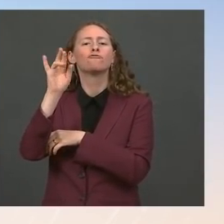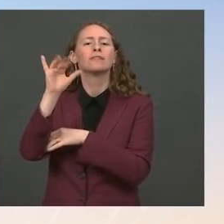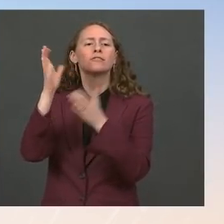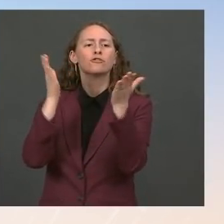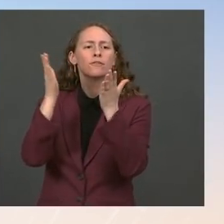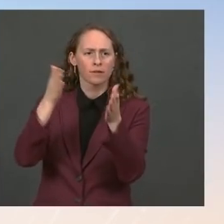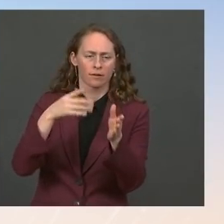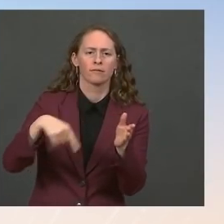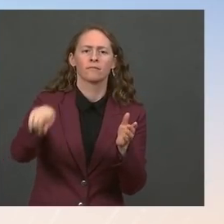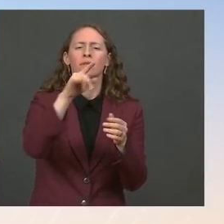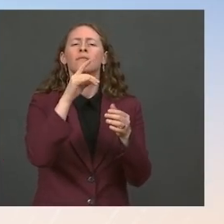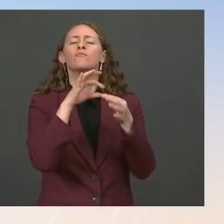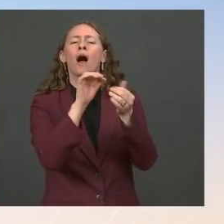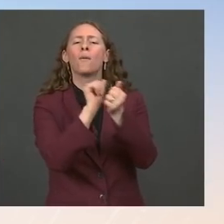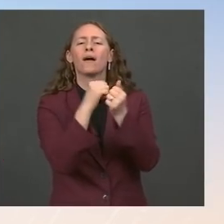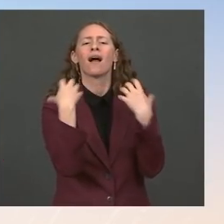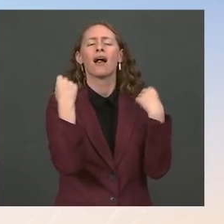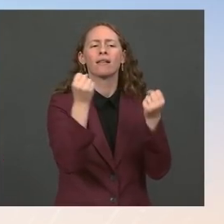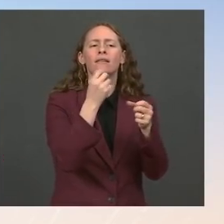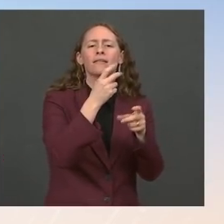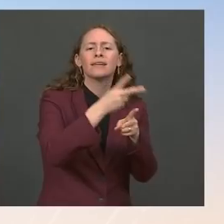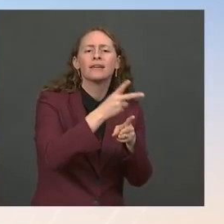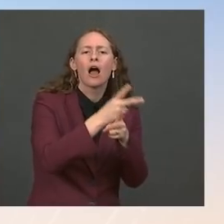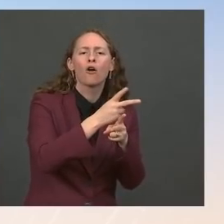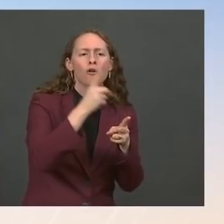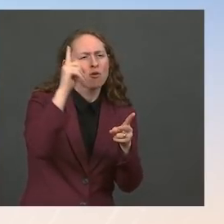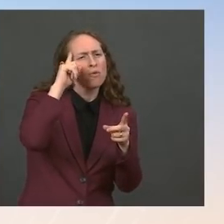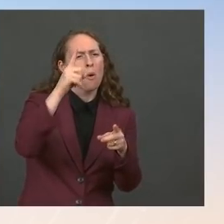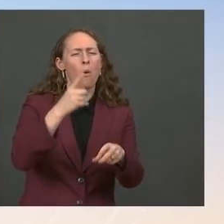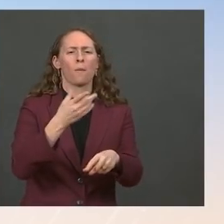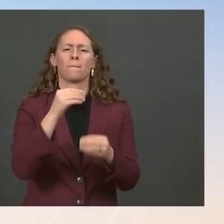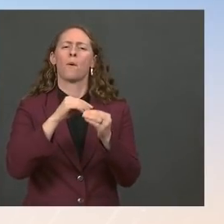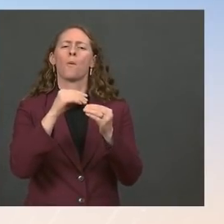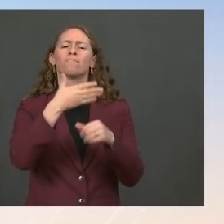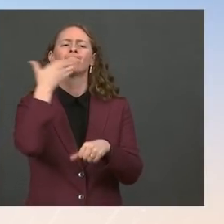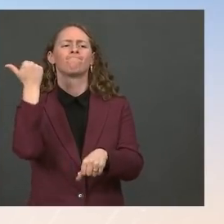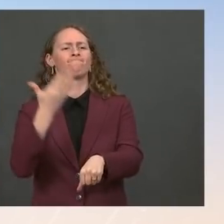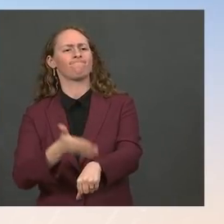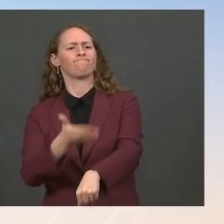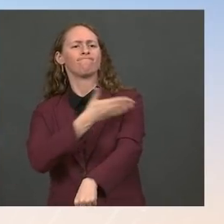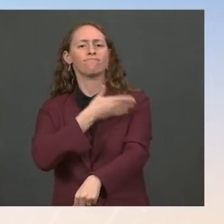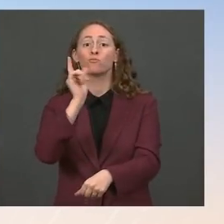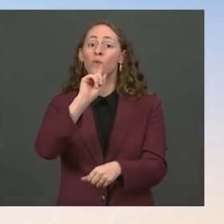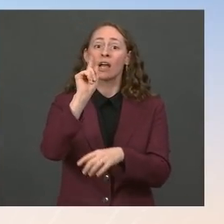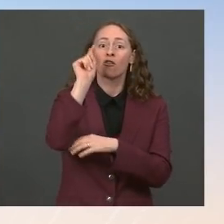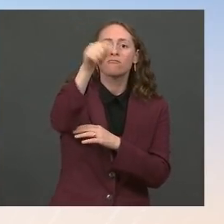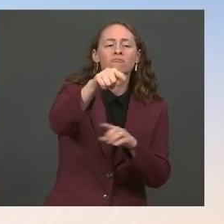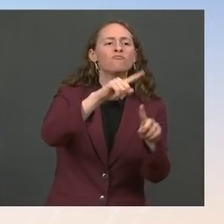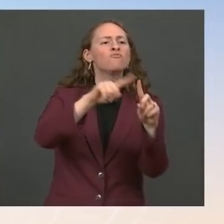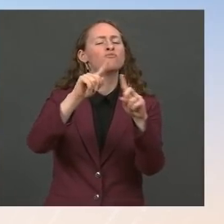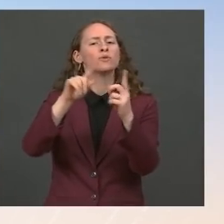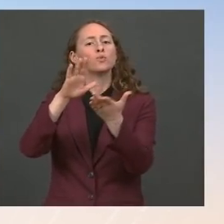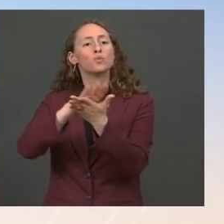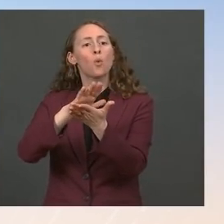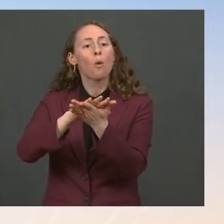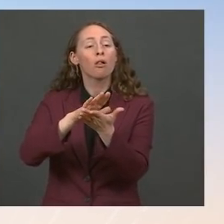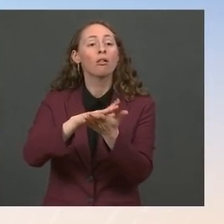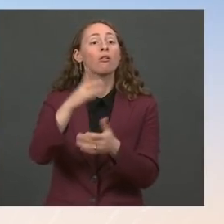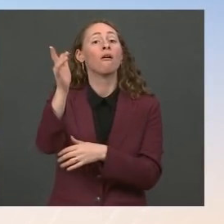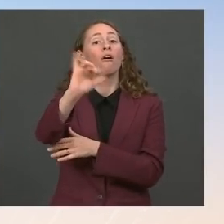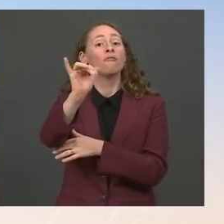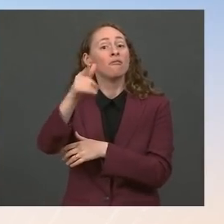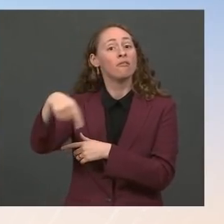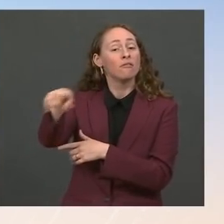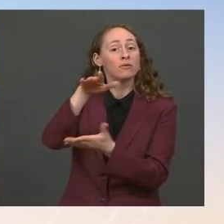clinics, increasing school-based behavioral health supports through relief funding to help schools hire school psychologists, counselors, social workers, and other